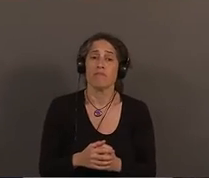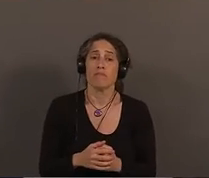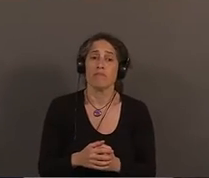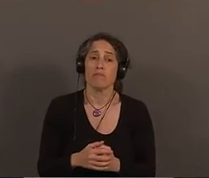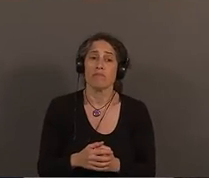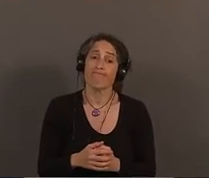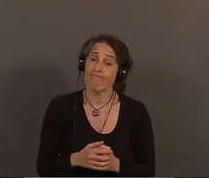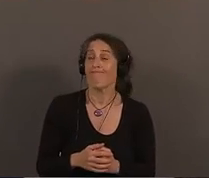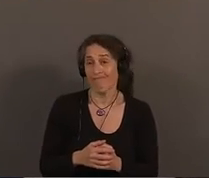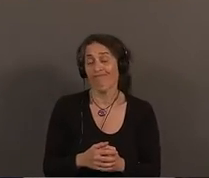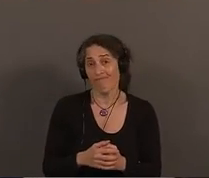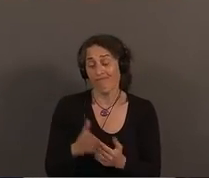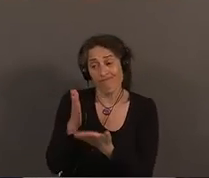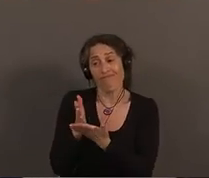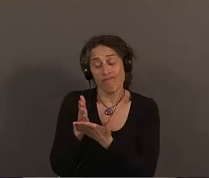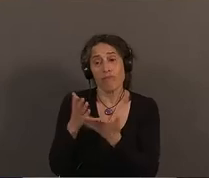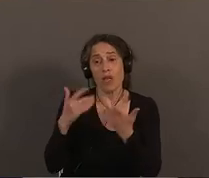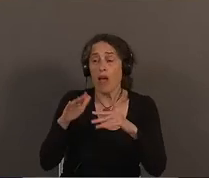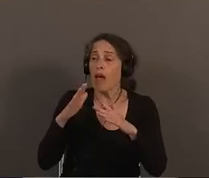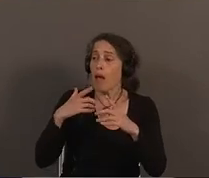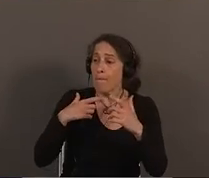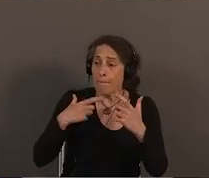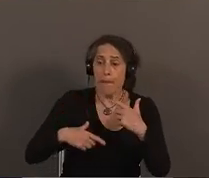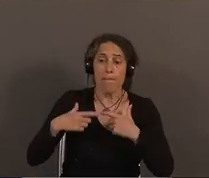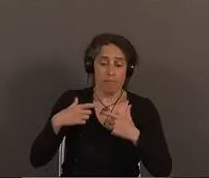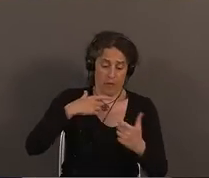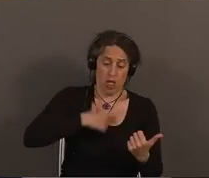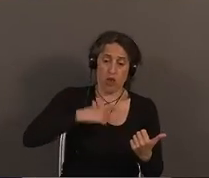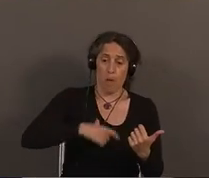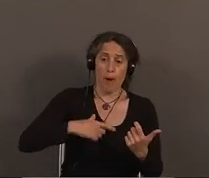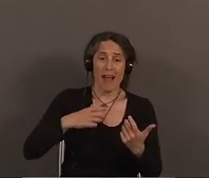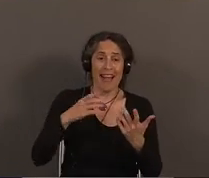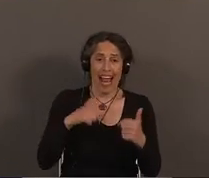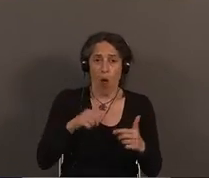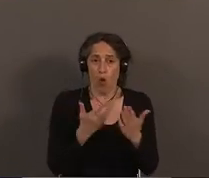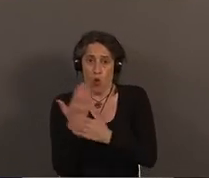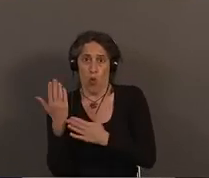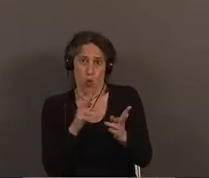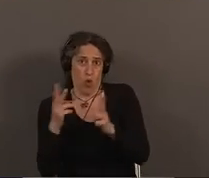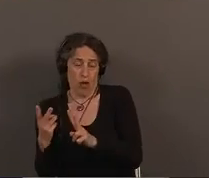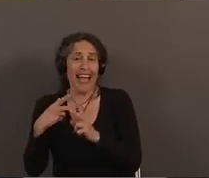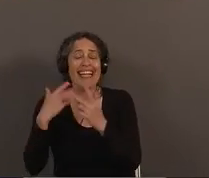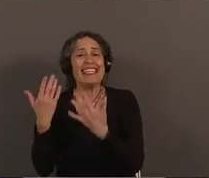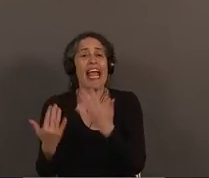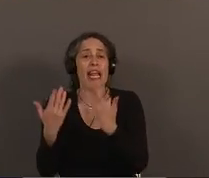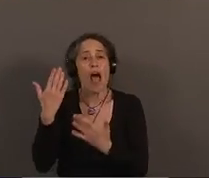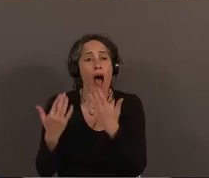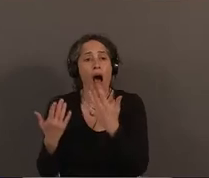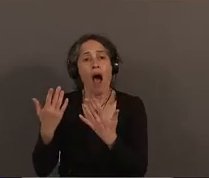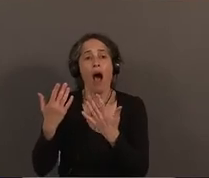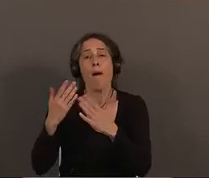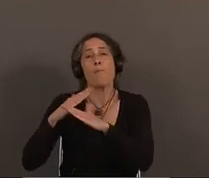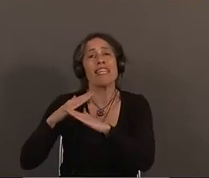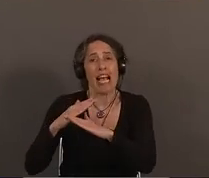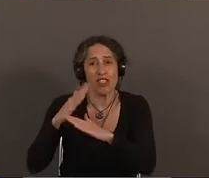some extent, consumers, and also speaking about data protection, I'm changing topic there, also saying that people know what they're doing when